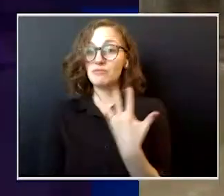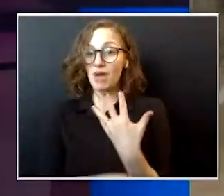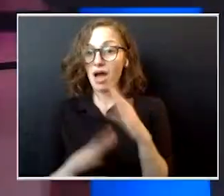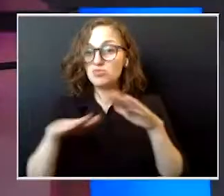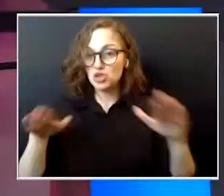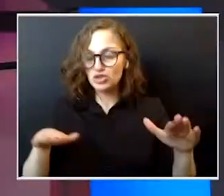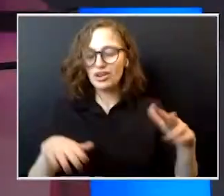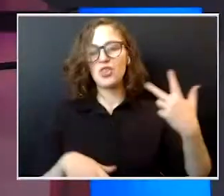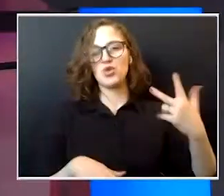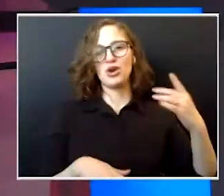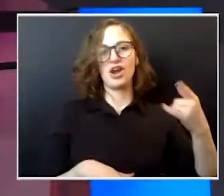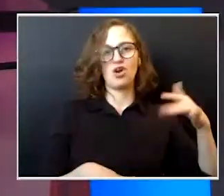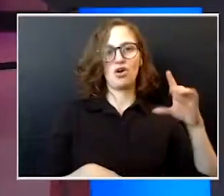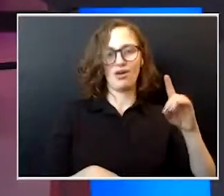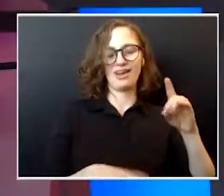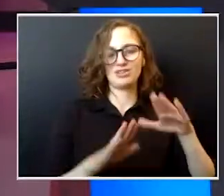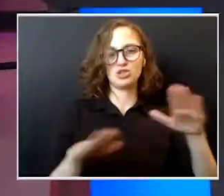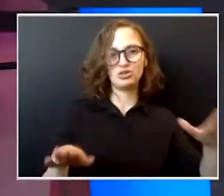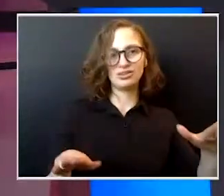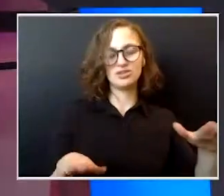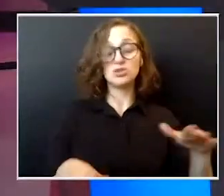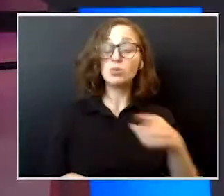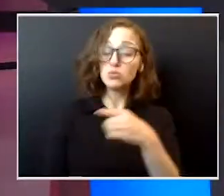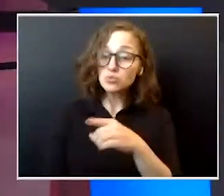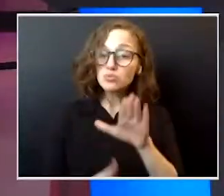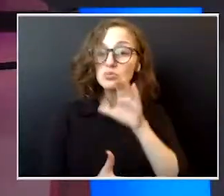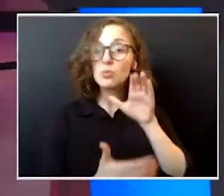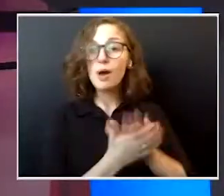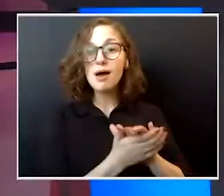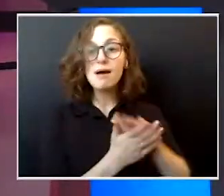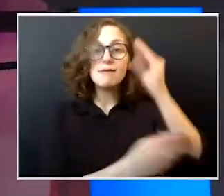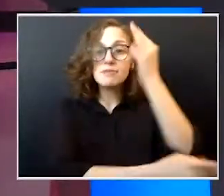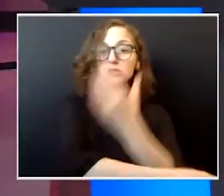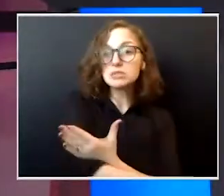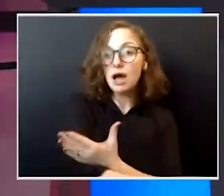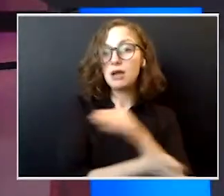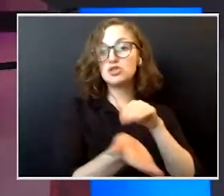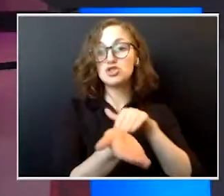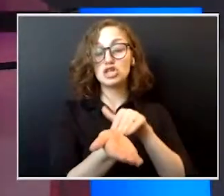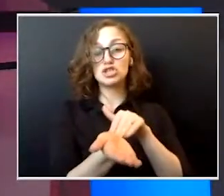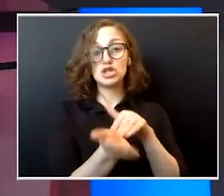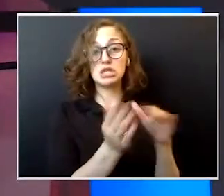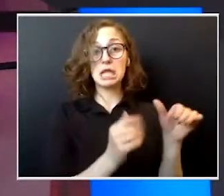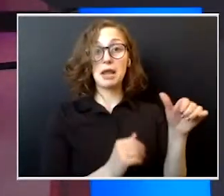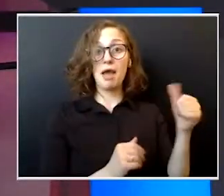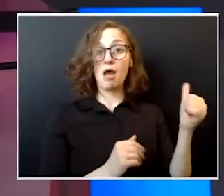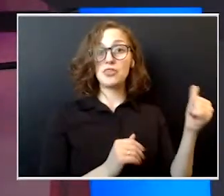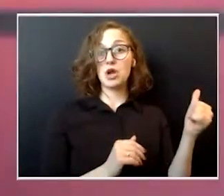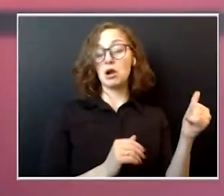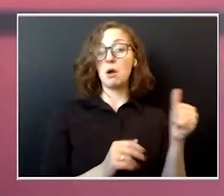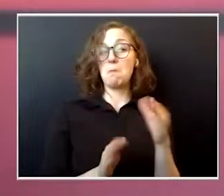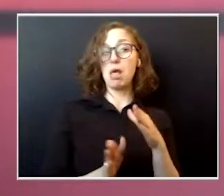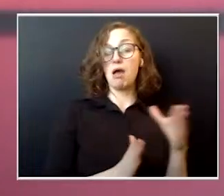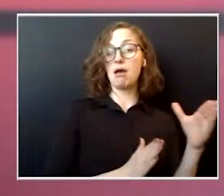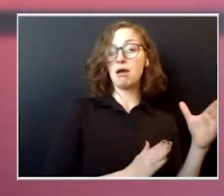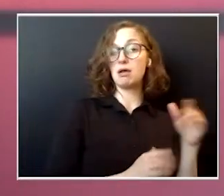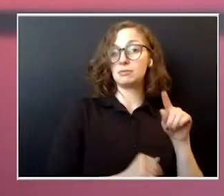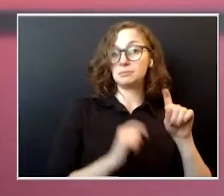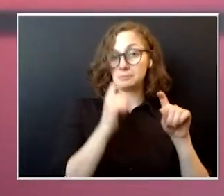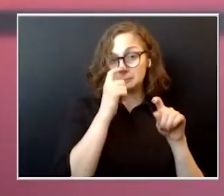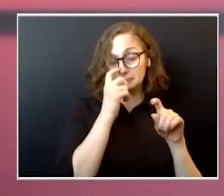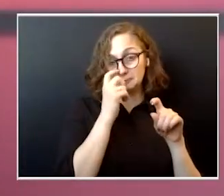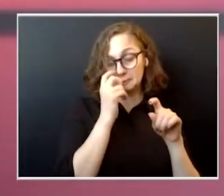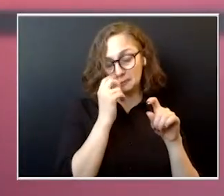your wife, and your son are doctors. Any other budding doctors that are talking about it right now? Or? Well, I would be remiss. My